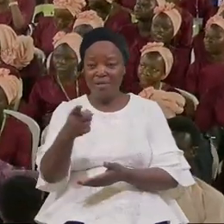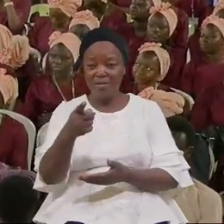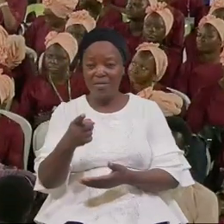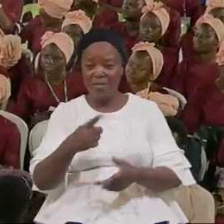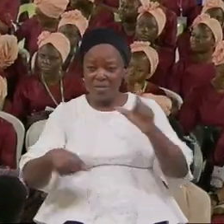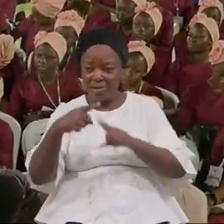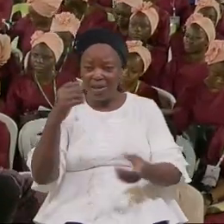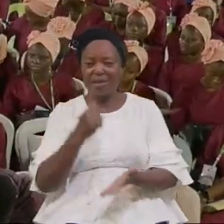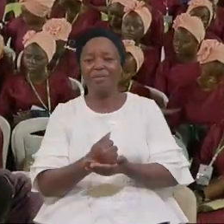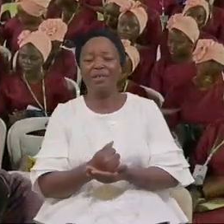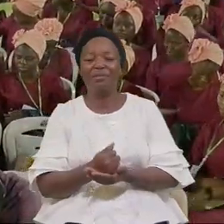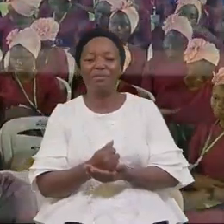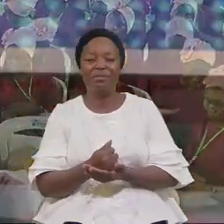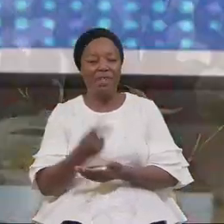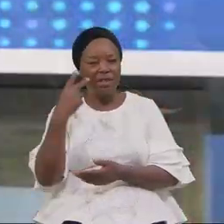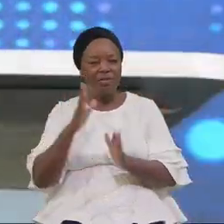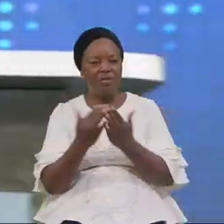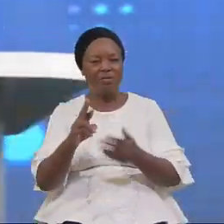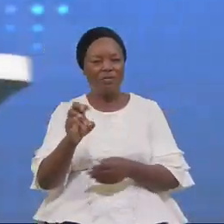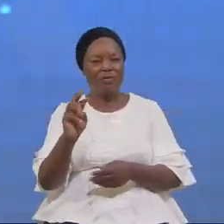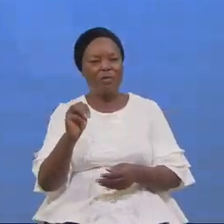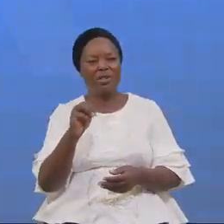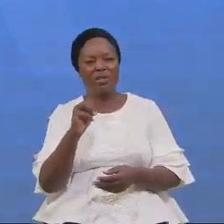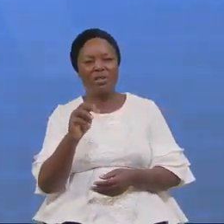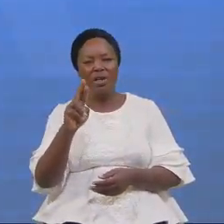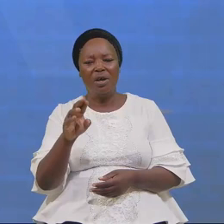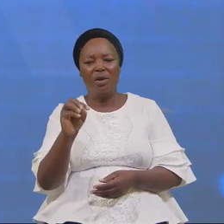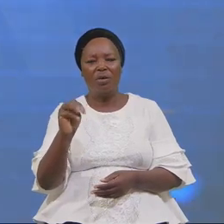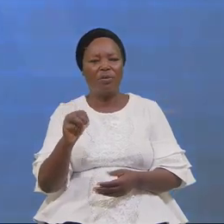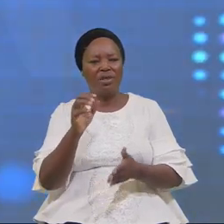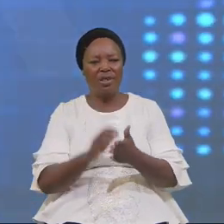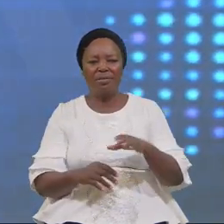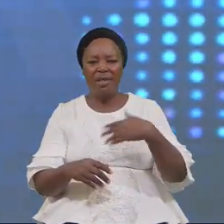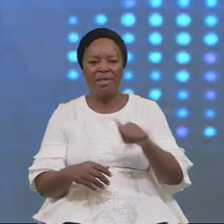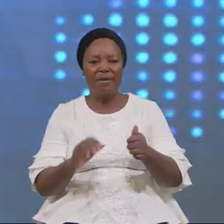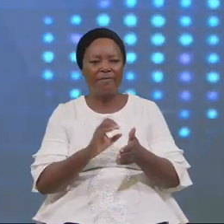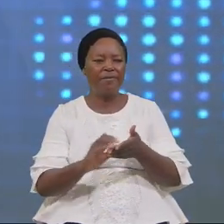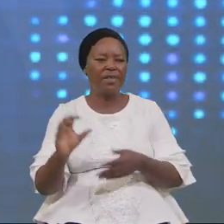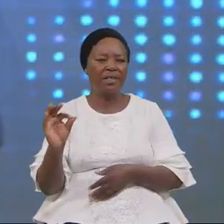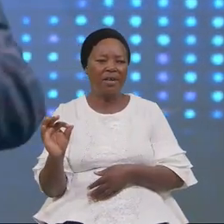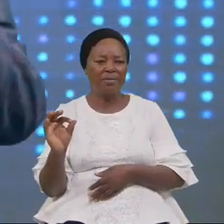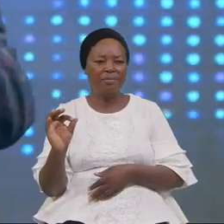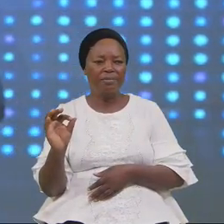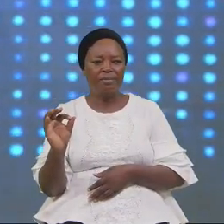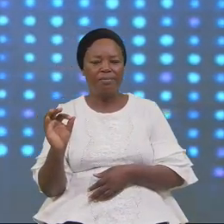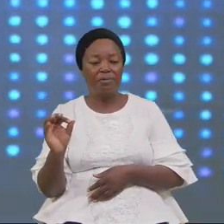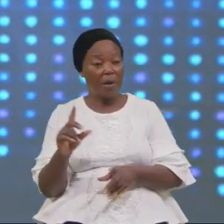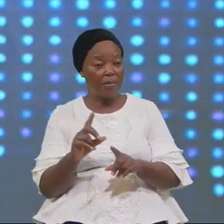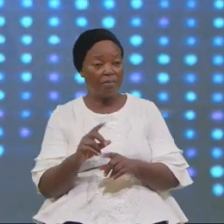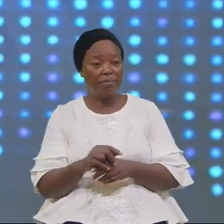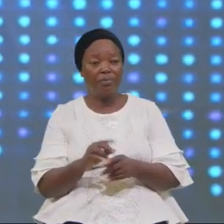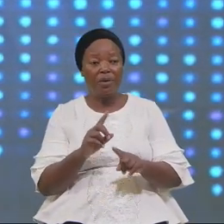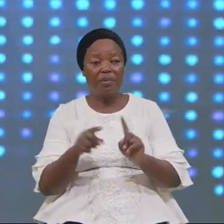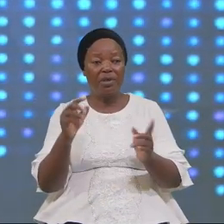at Romans chapter 10, verse 9. In Romans chapter 10, verse 9, but that